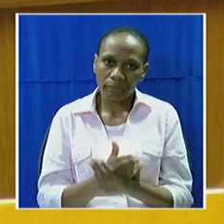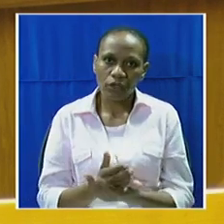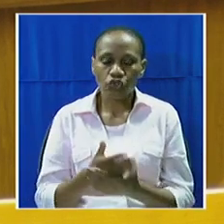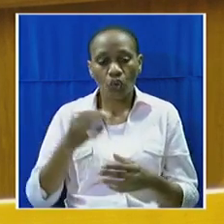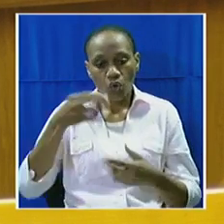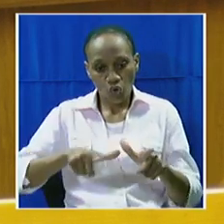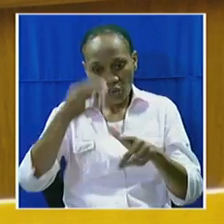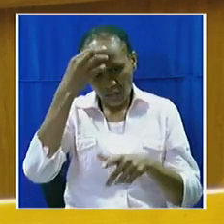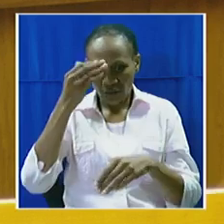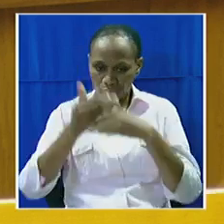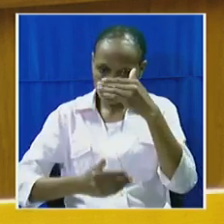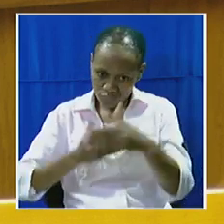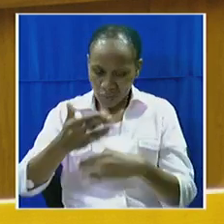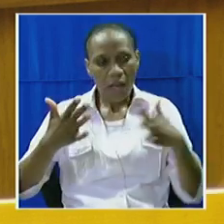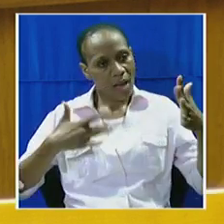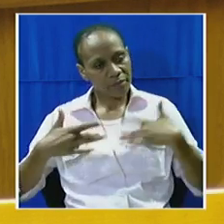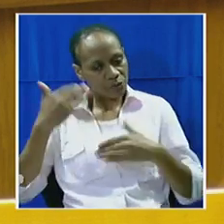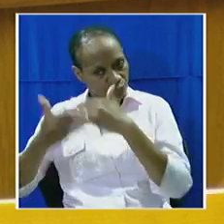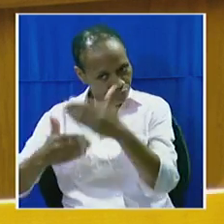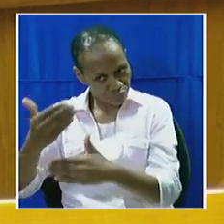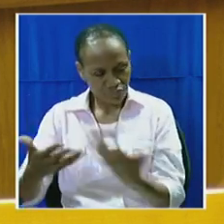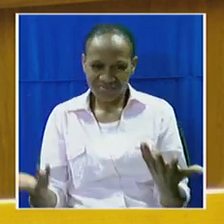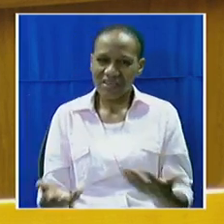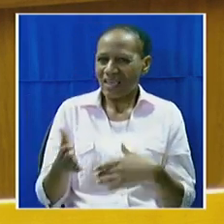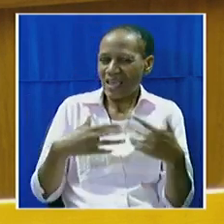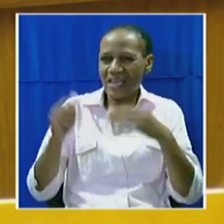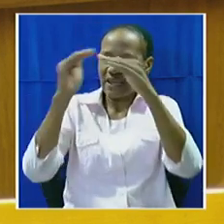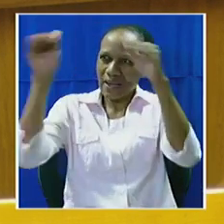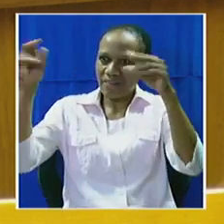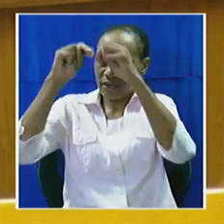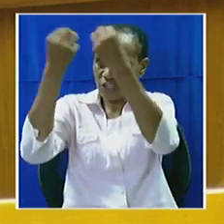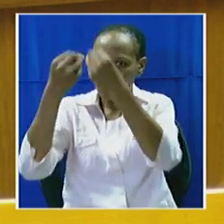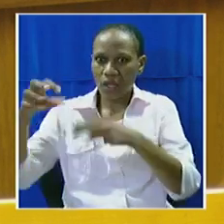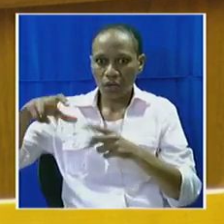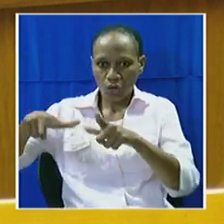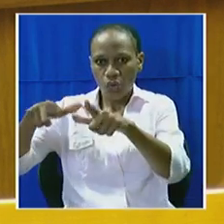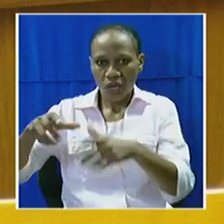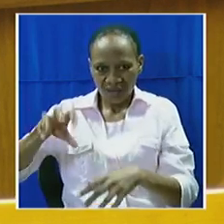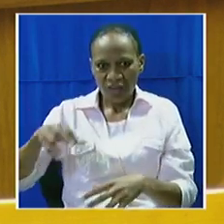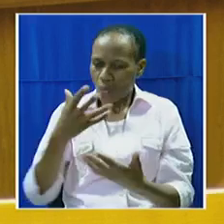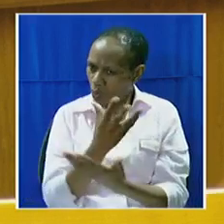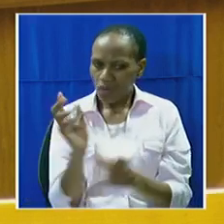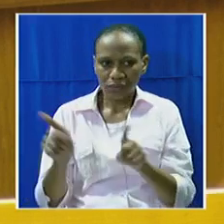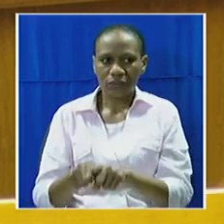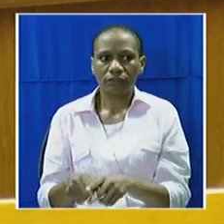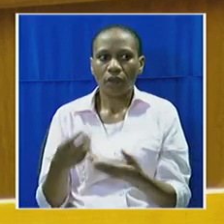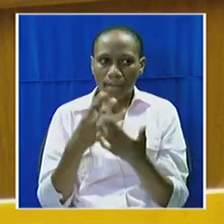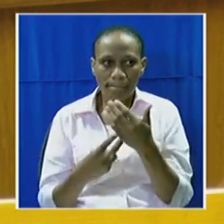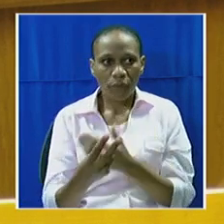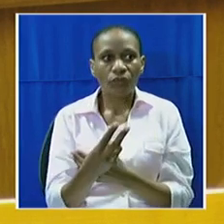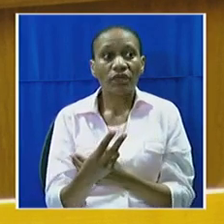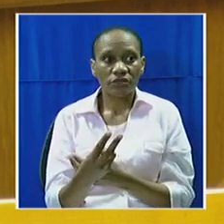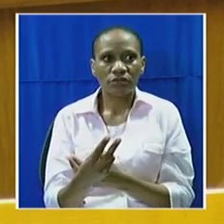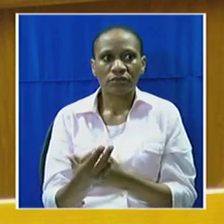of government, administration, be it at the national or local level. Both principles are